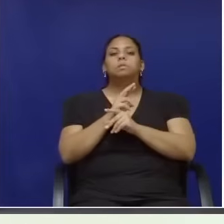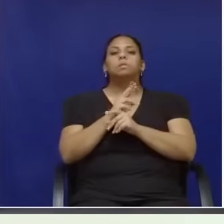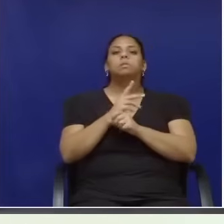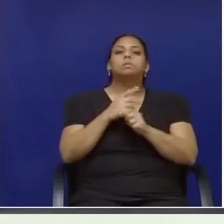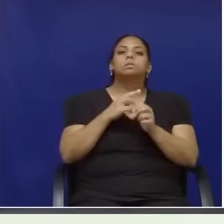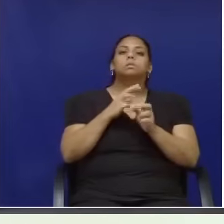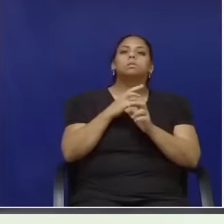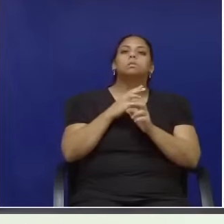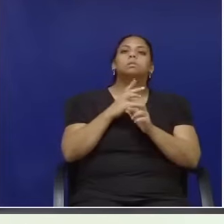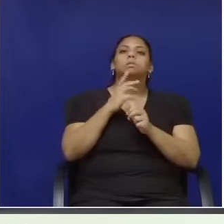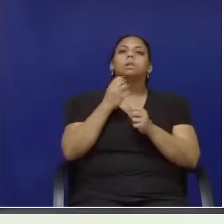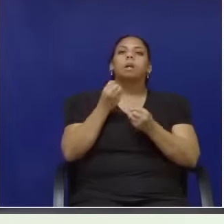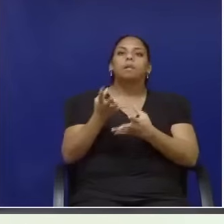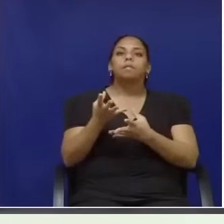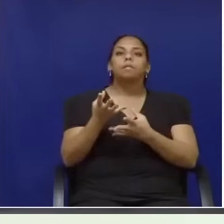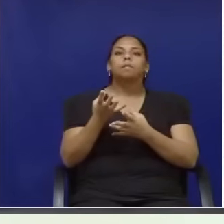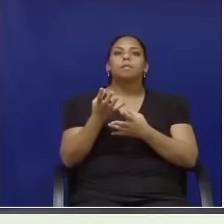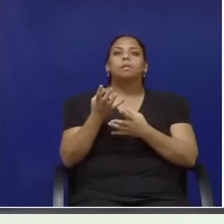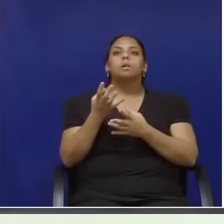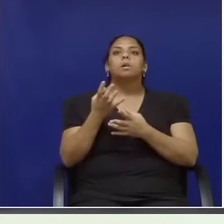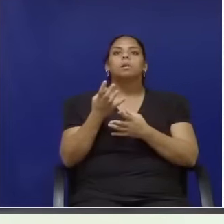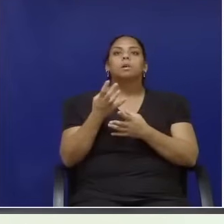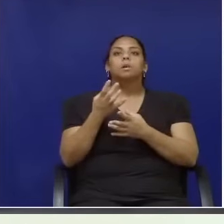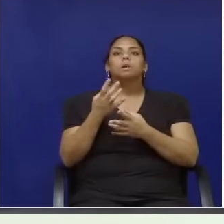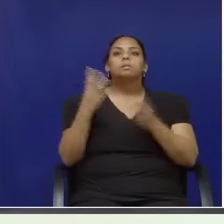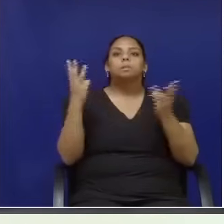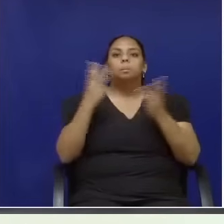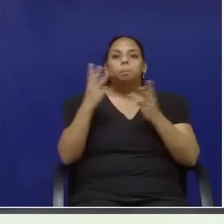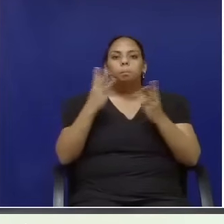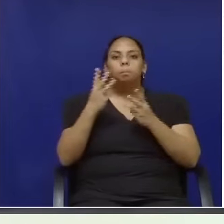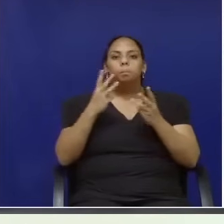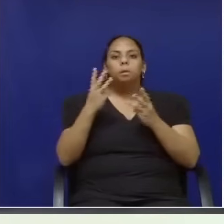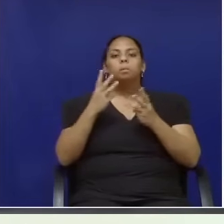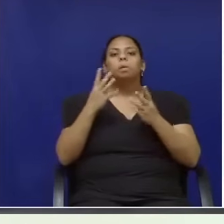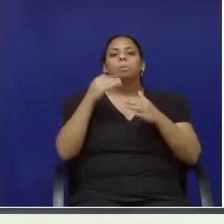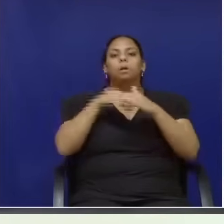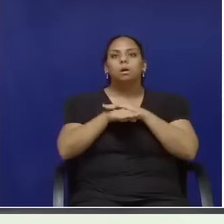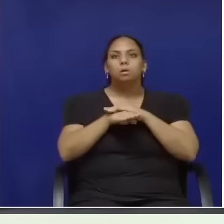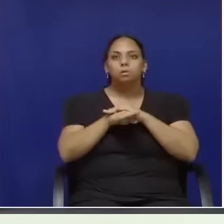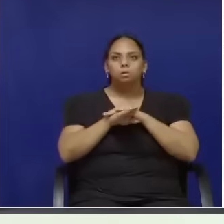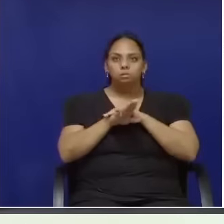information are provided as the table below.